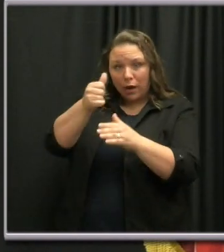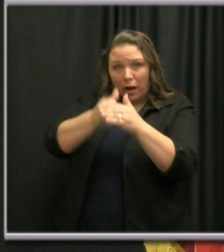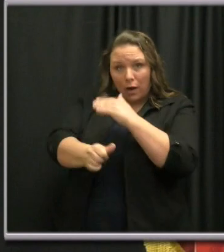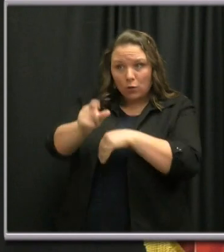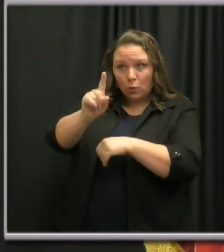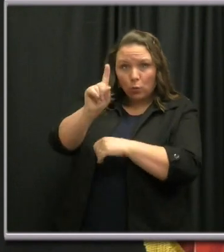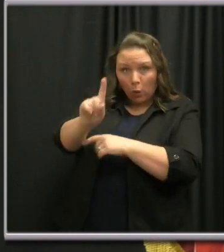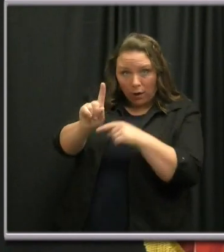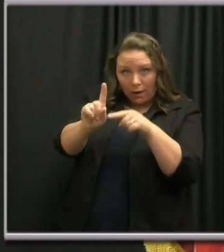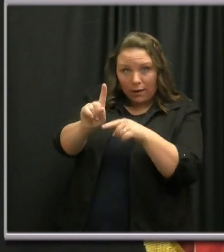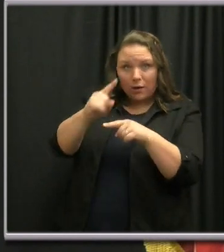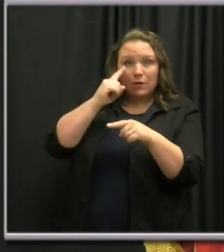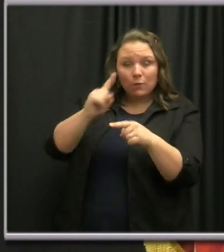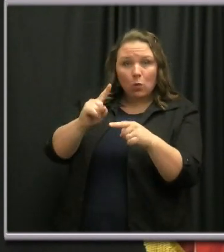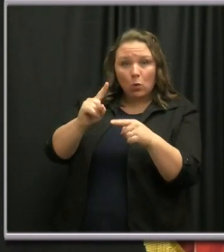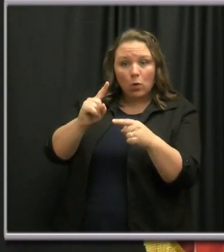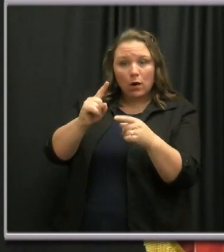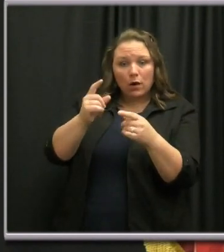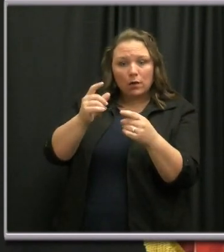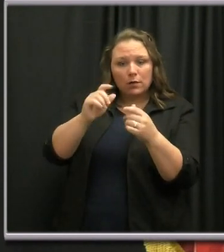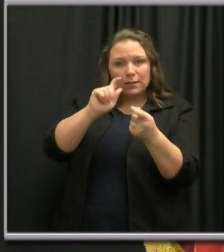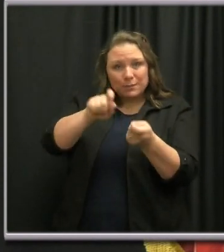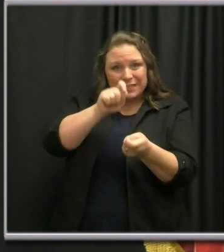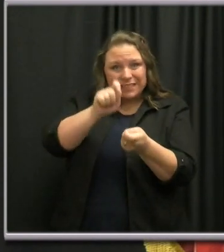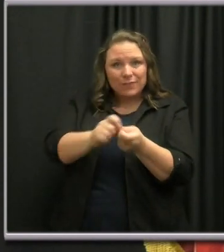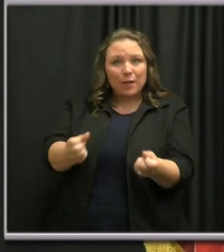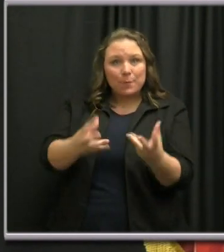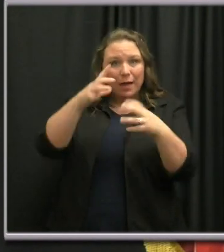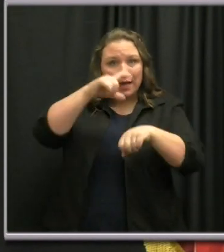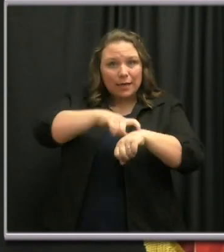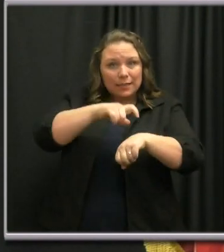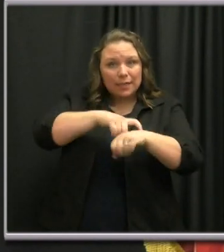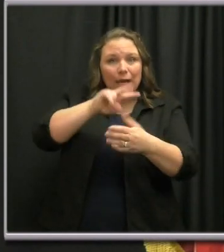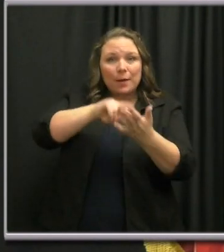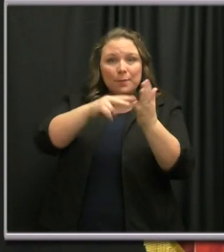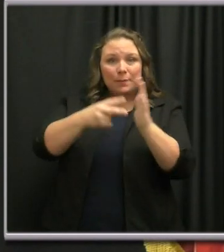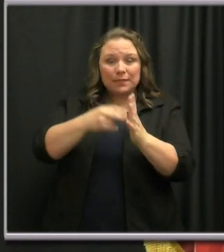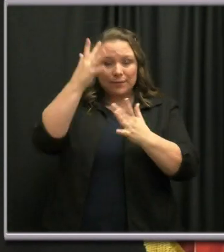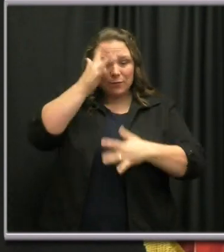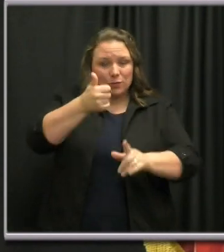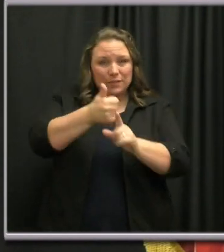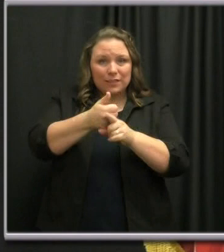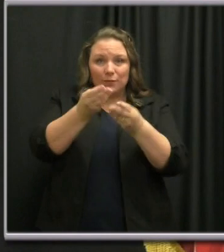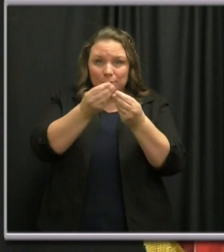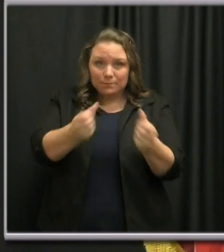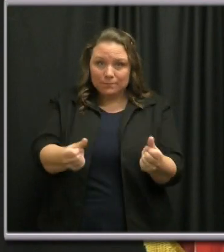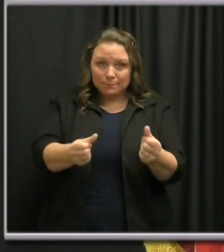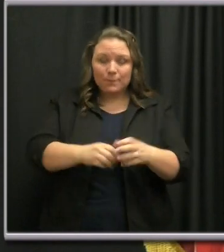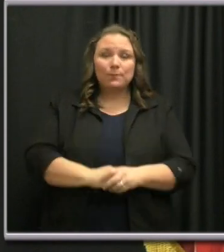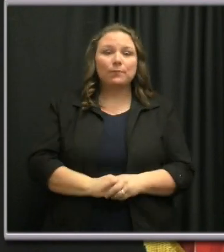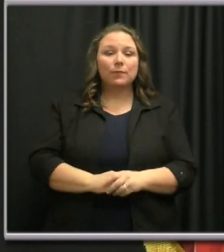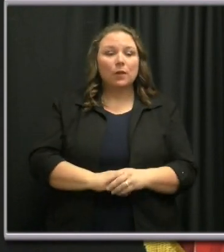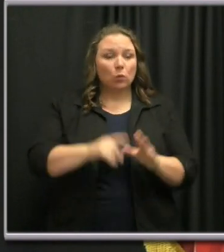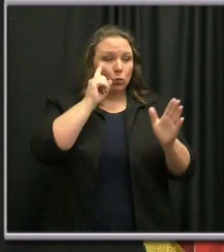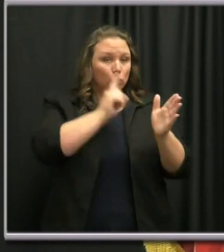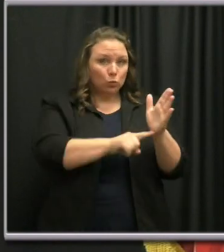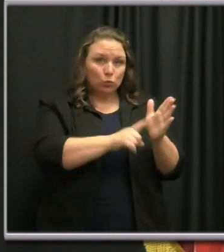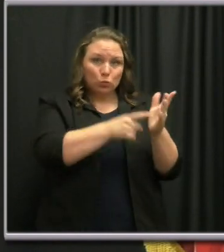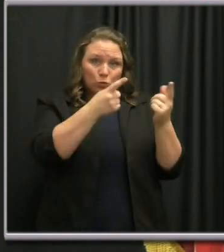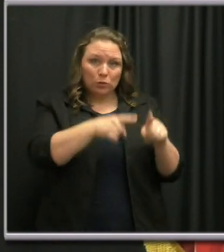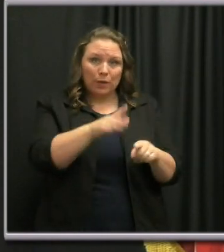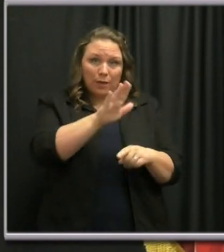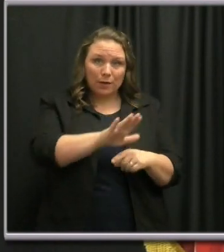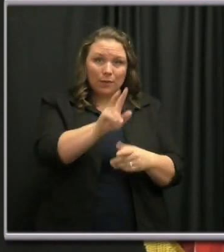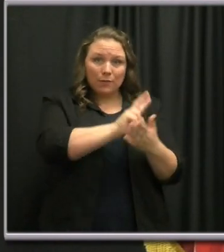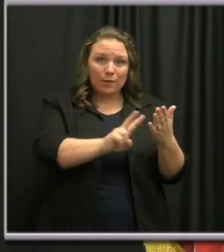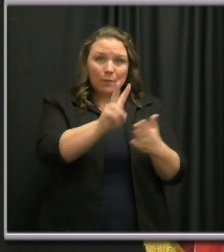1 for a significant amount of time, then the virus will recede. Researchers at Vanderbilt University School of